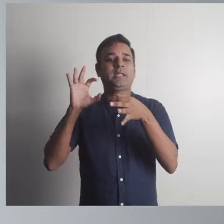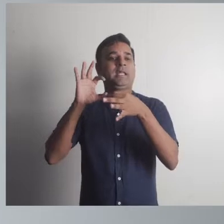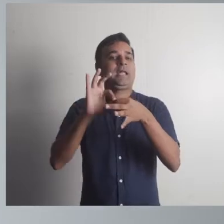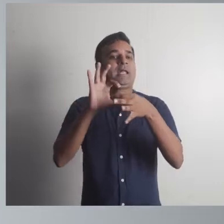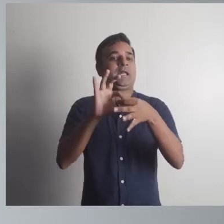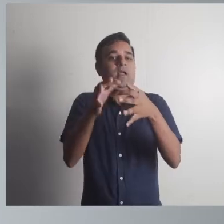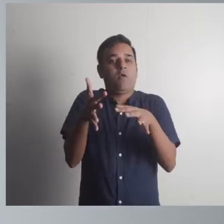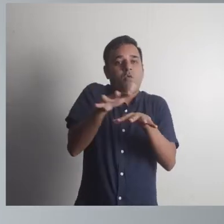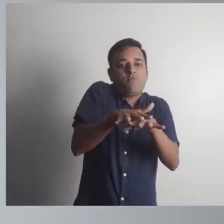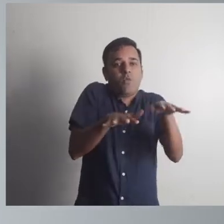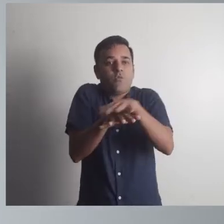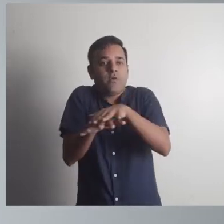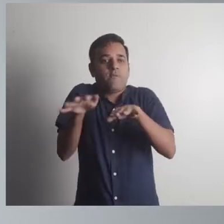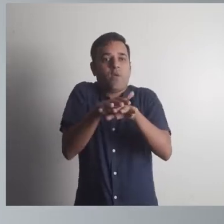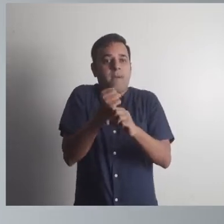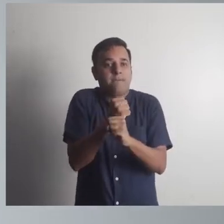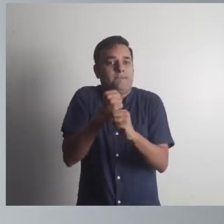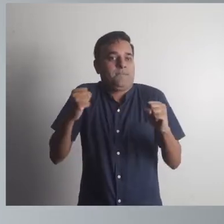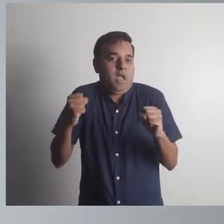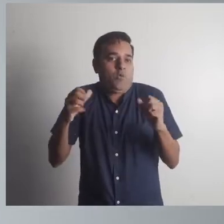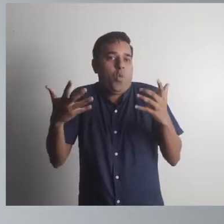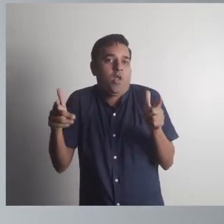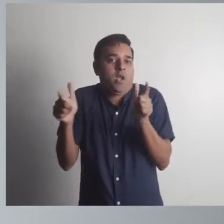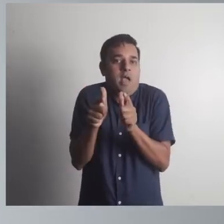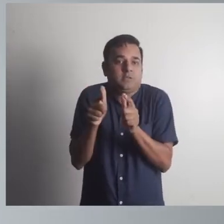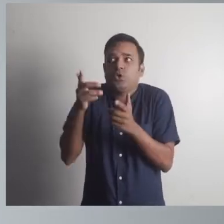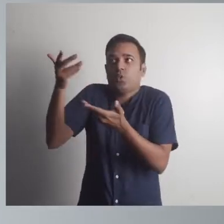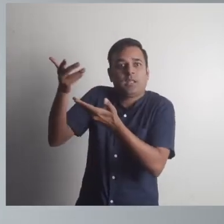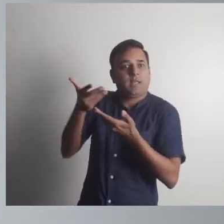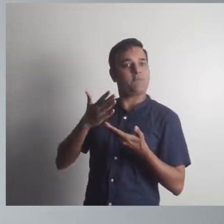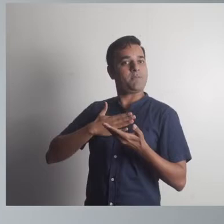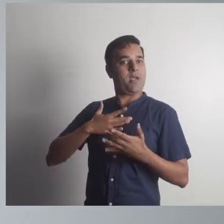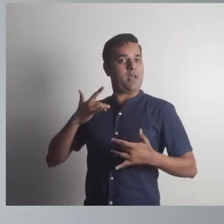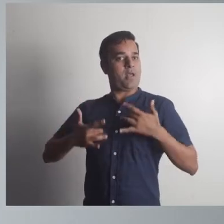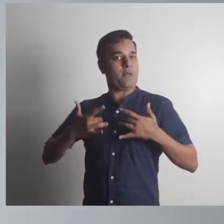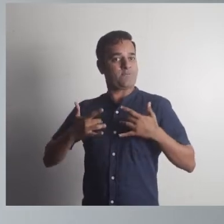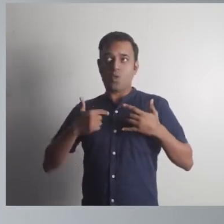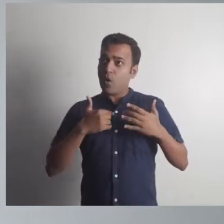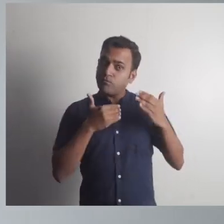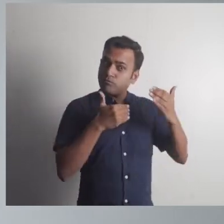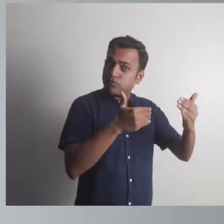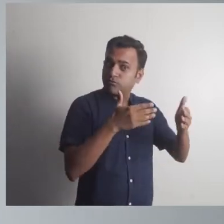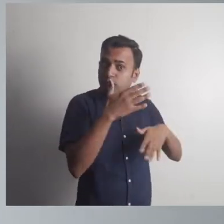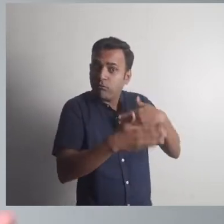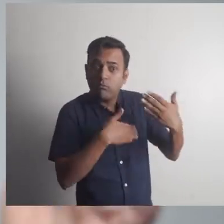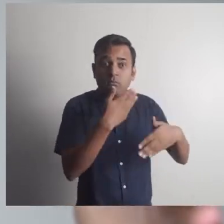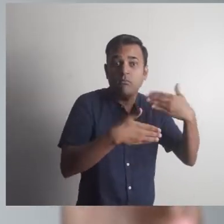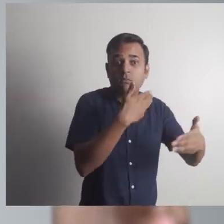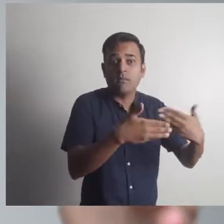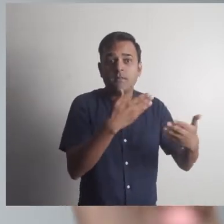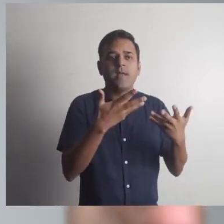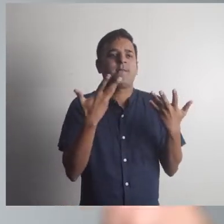on into that in a moment in the next slides. Because that interplay of power, if you're living, for instance, in